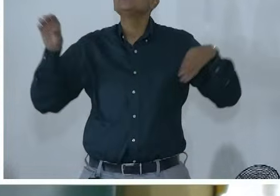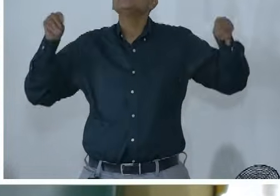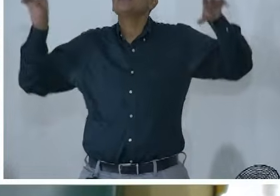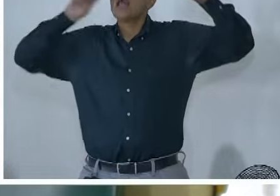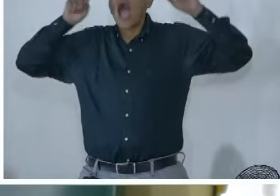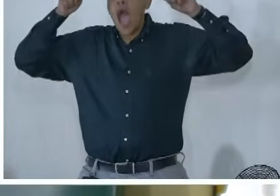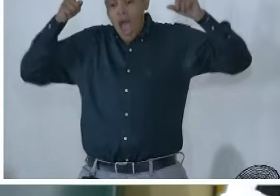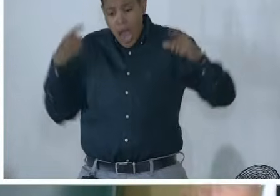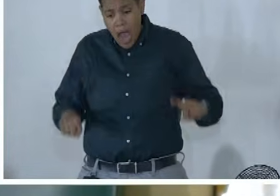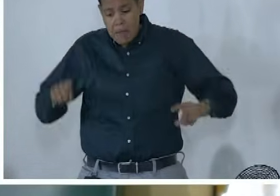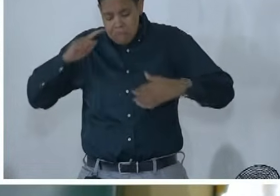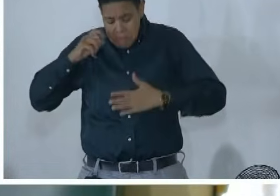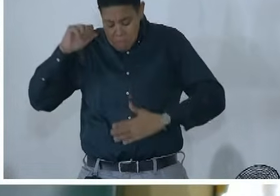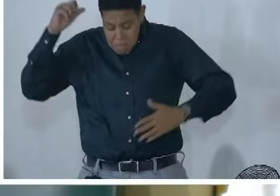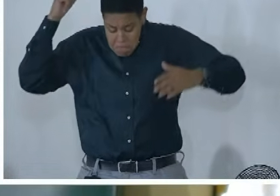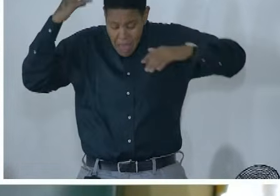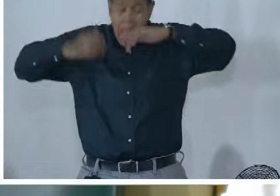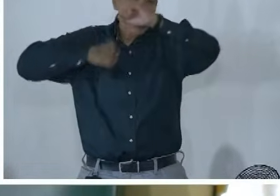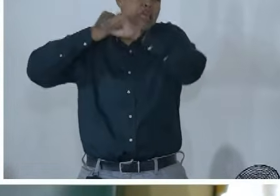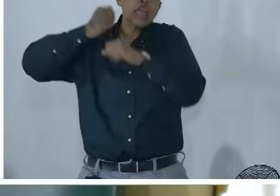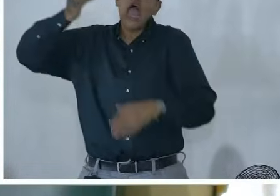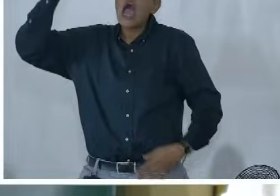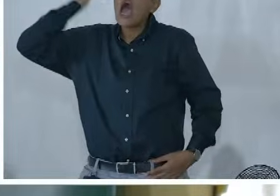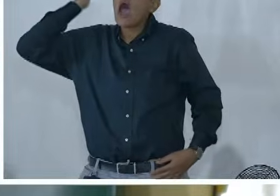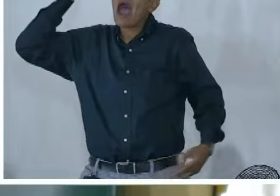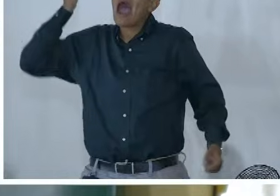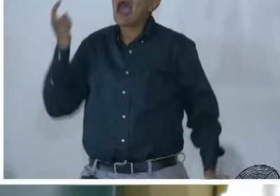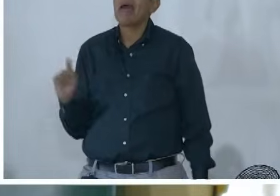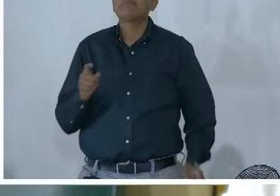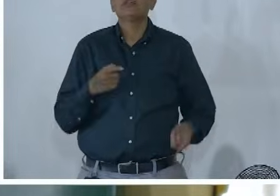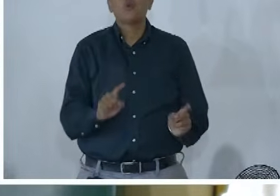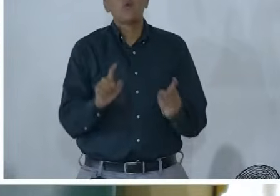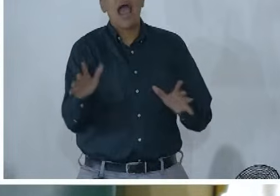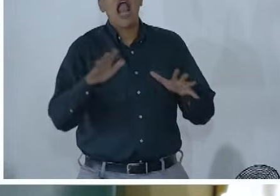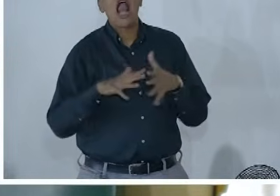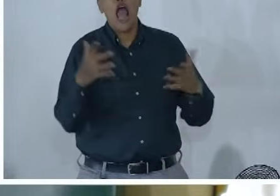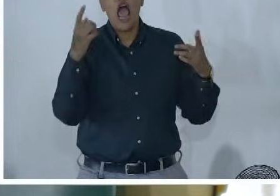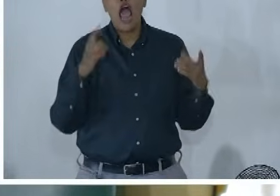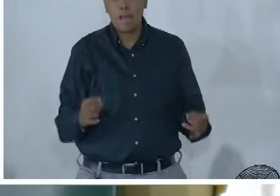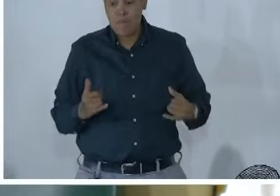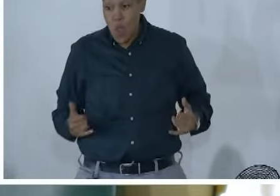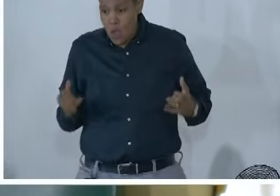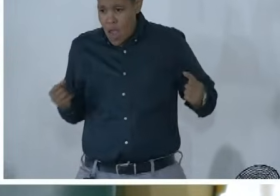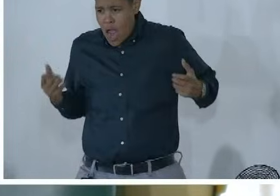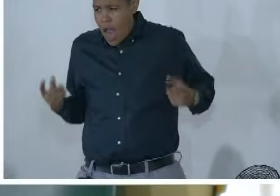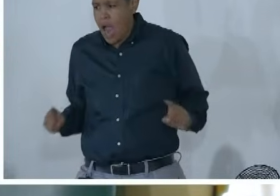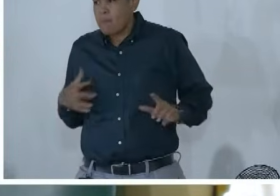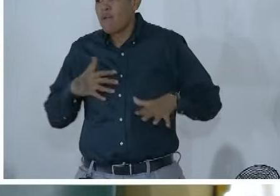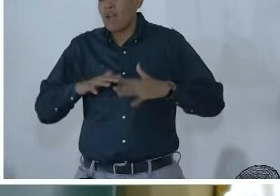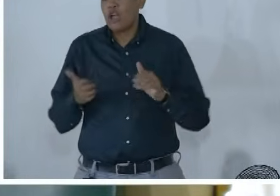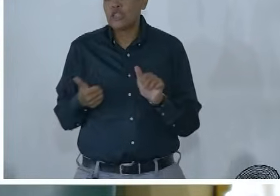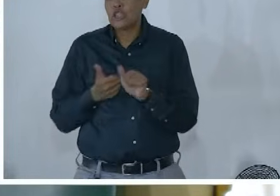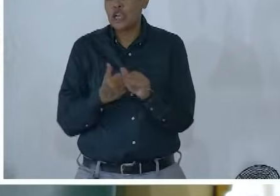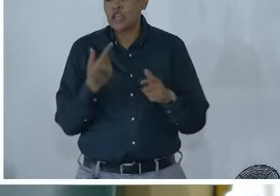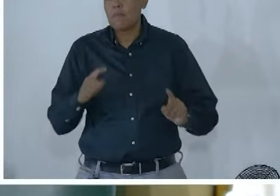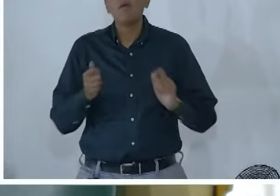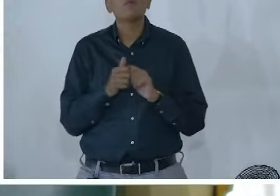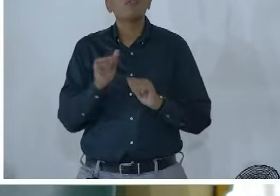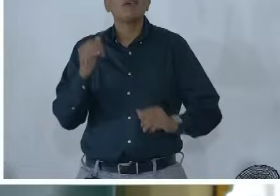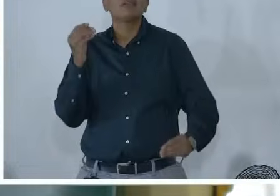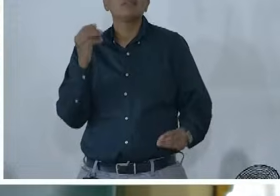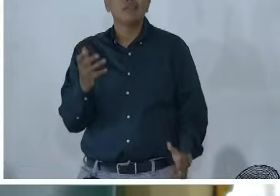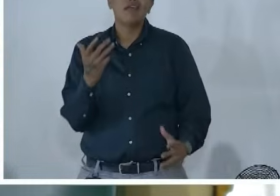happened decades ago. So while a lot is happening now, we have a lot to catch up on. So with that